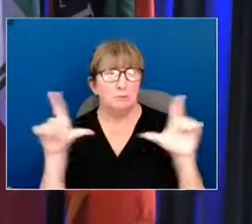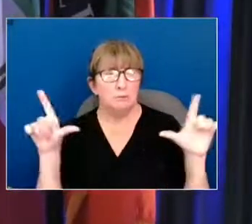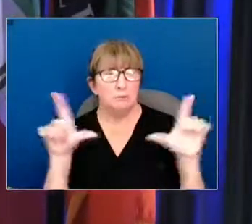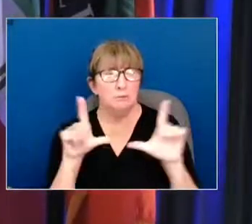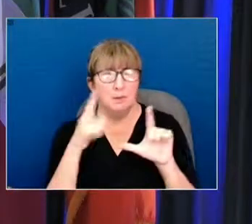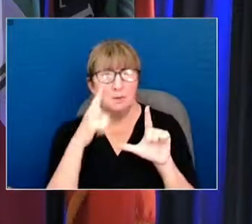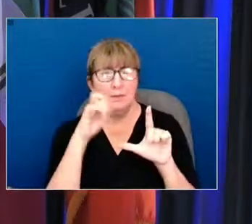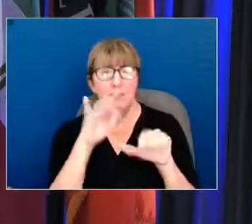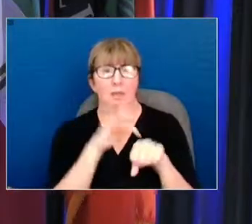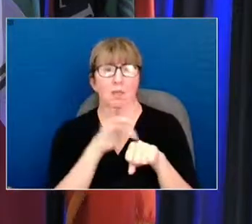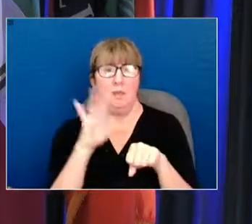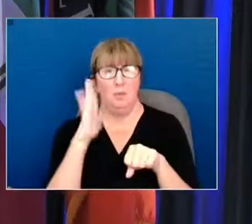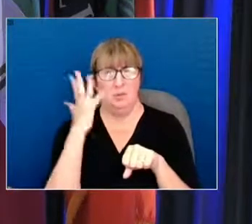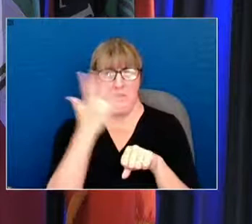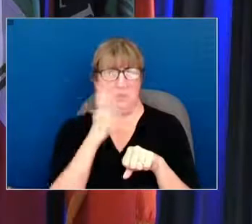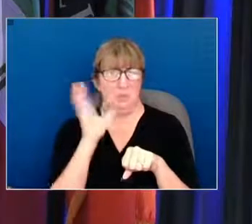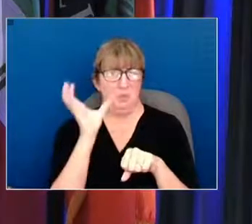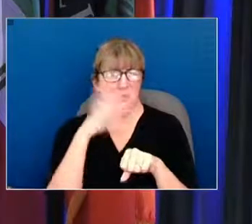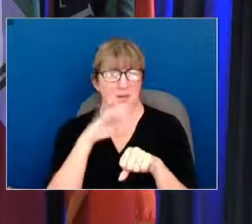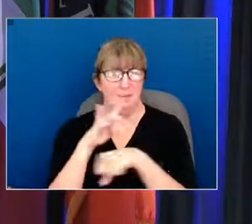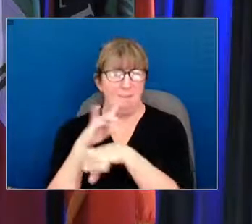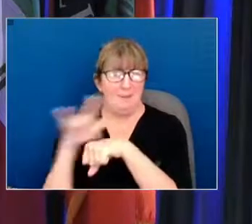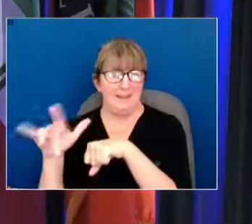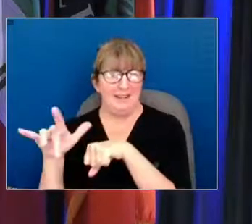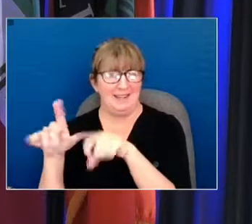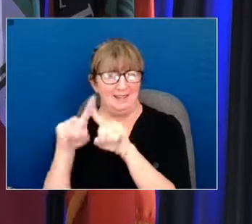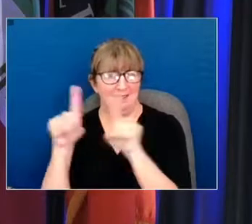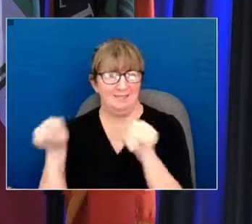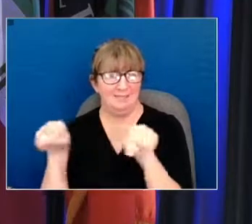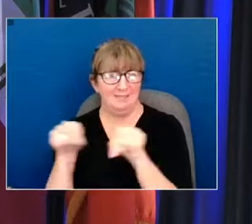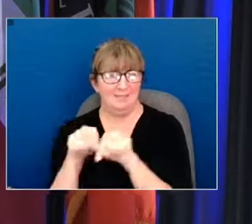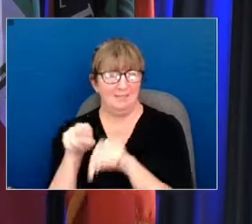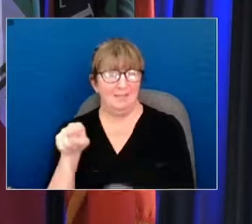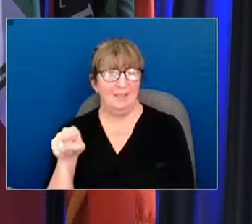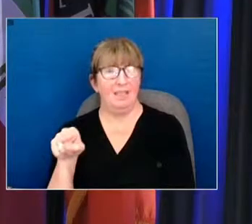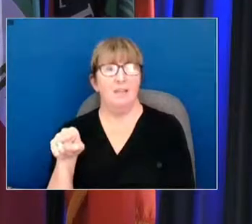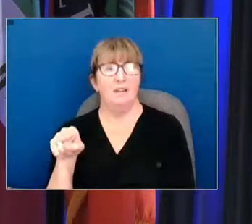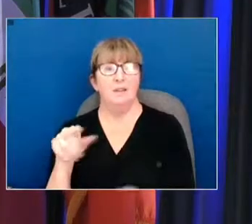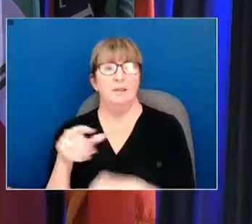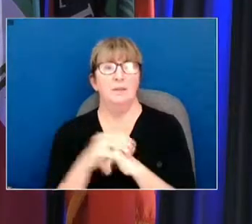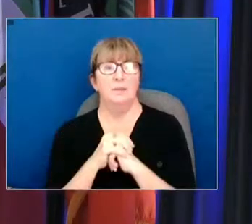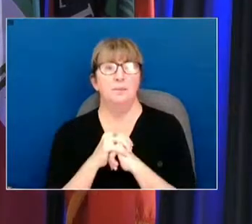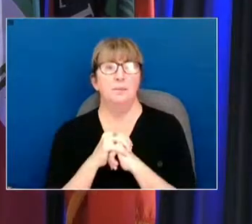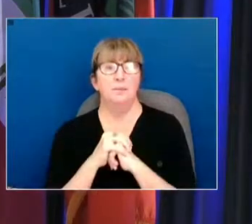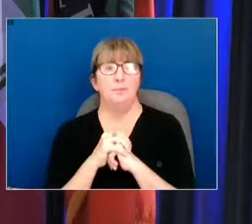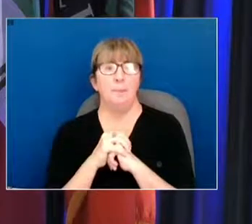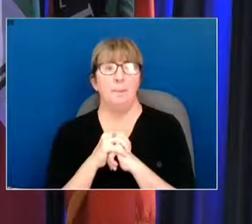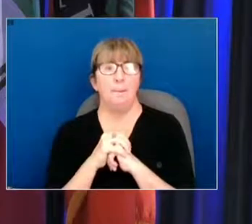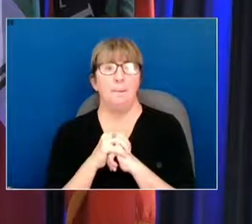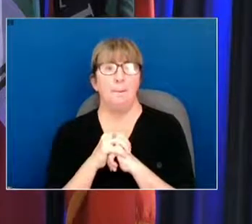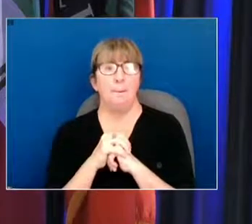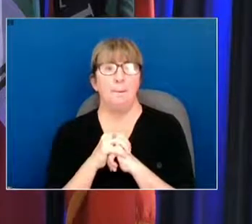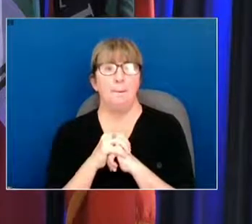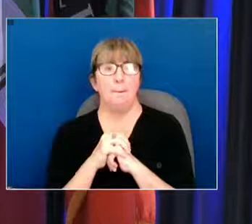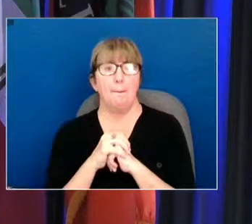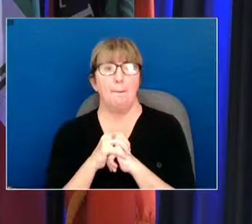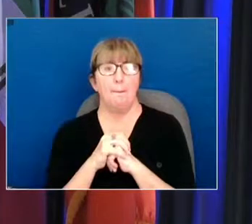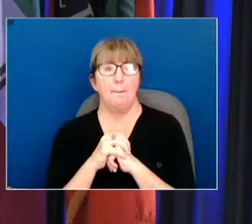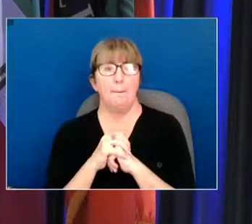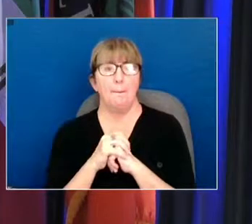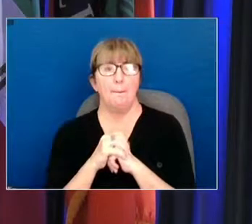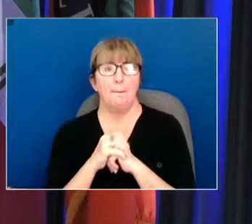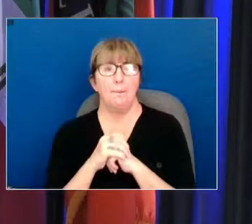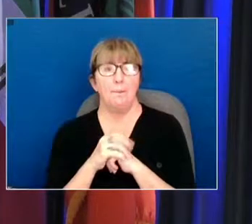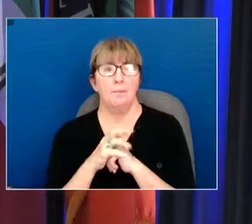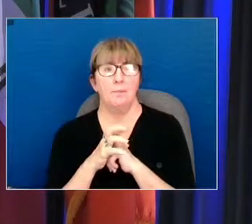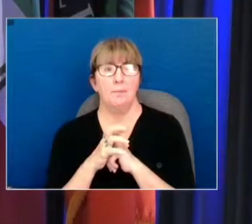it's a blank gray space. What we typically do is, one thing that we can do is